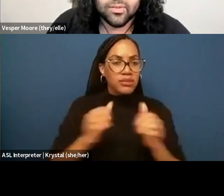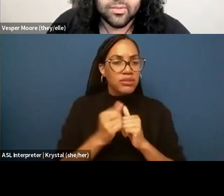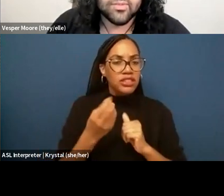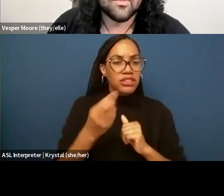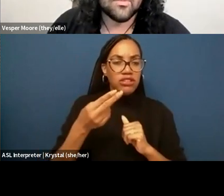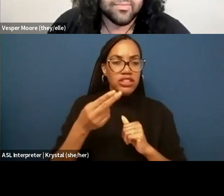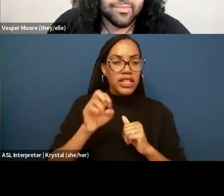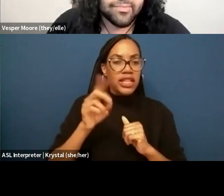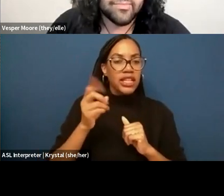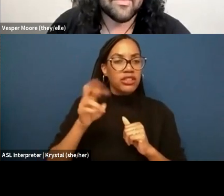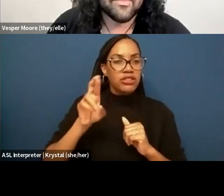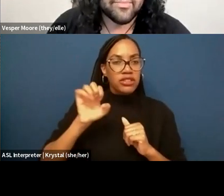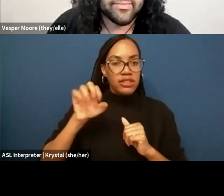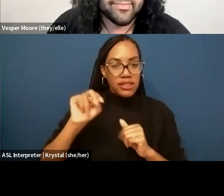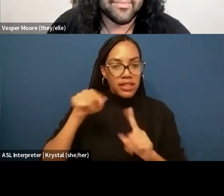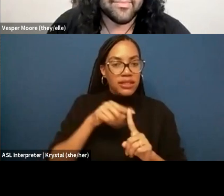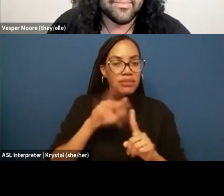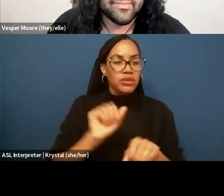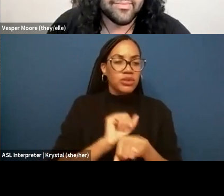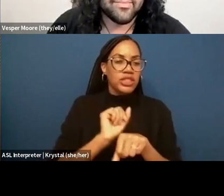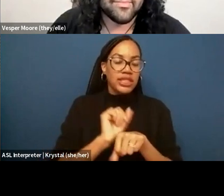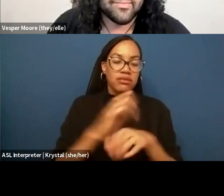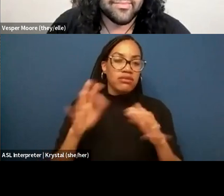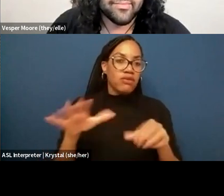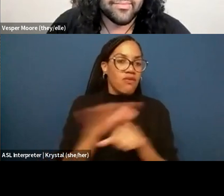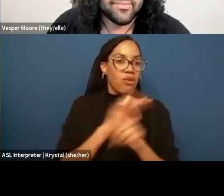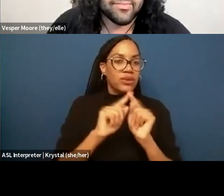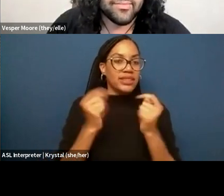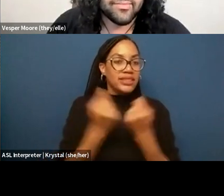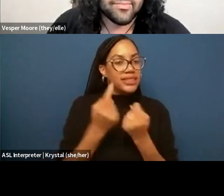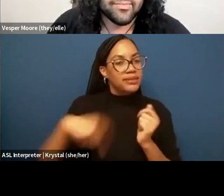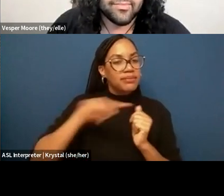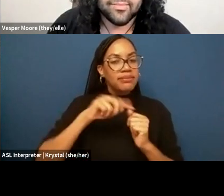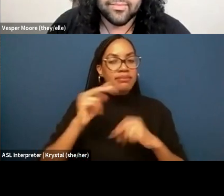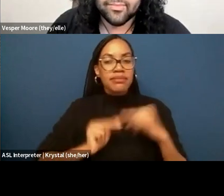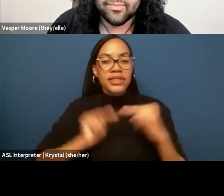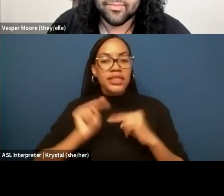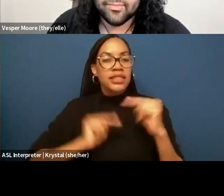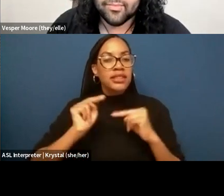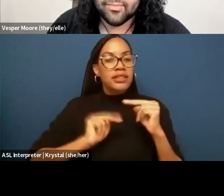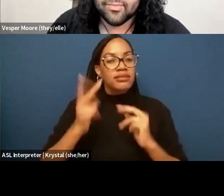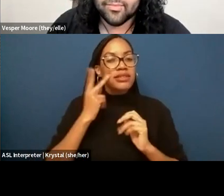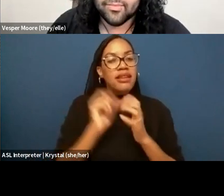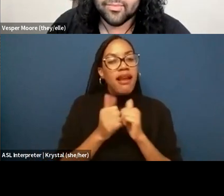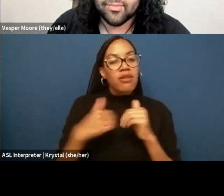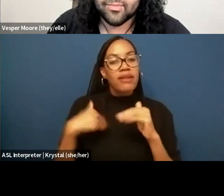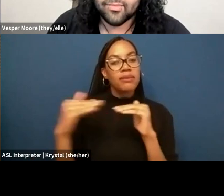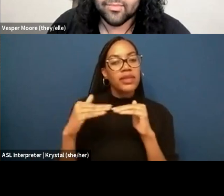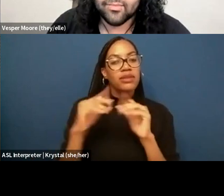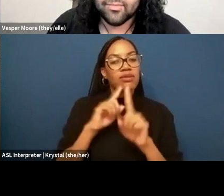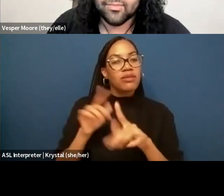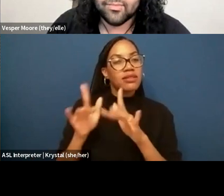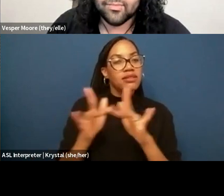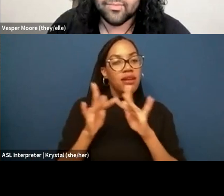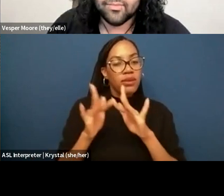being a carceral frame. That you have also, as I posted in out of